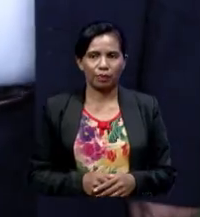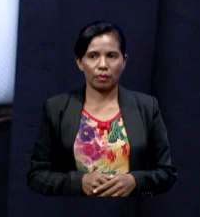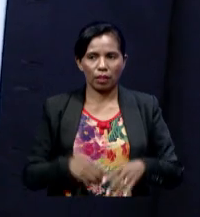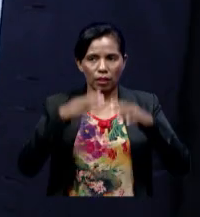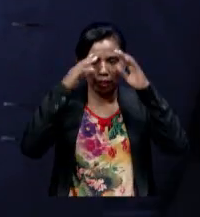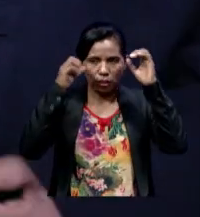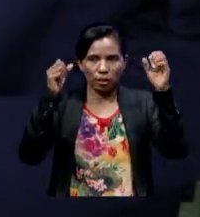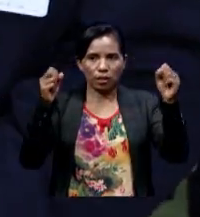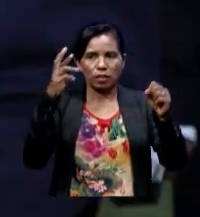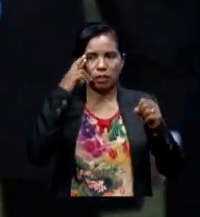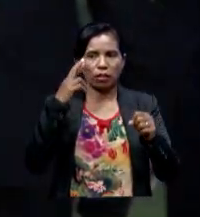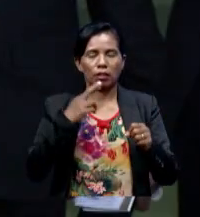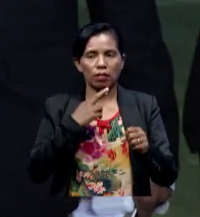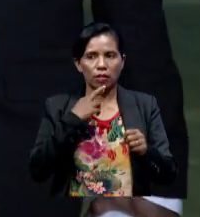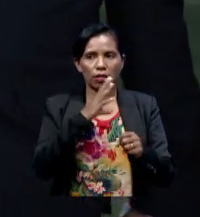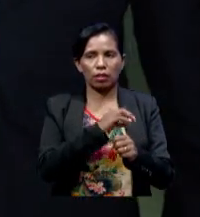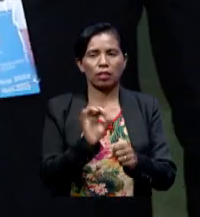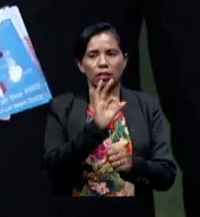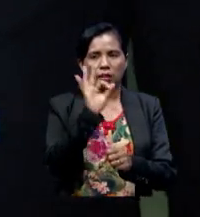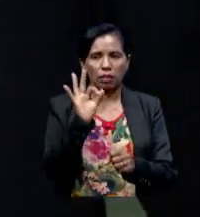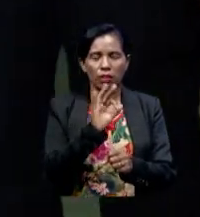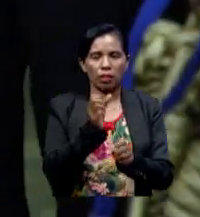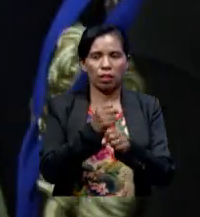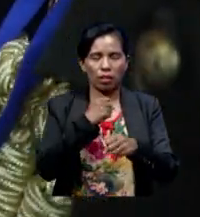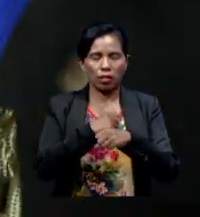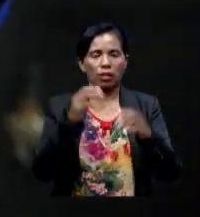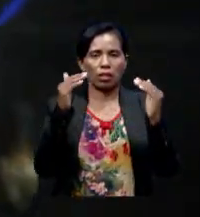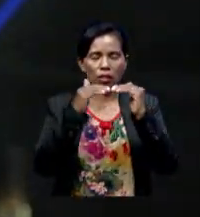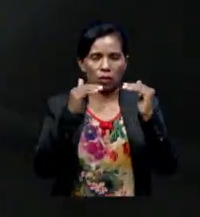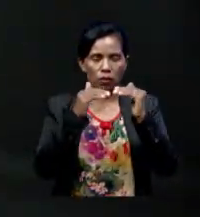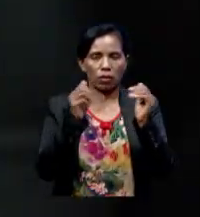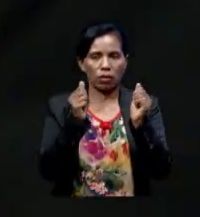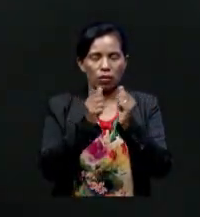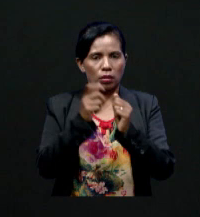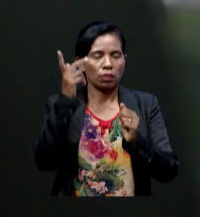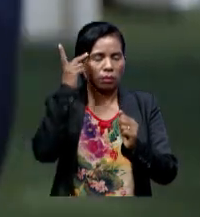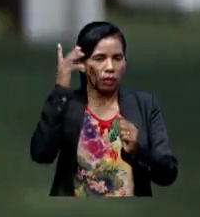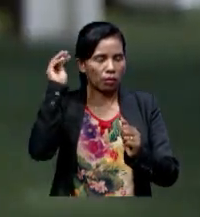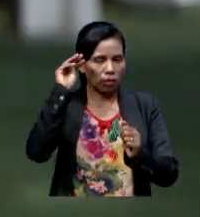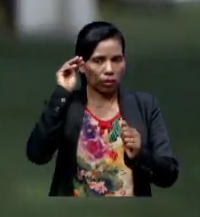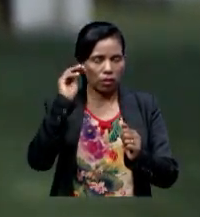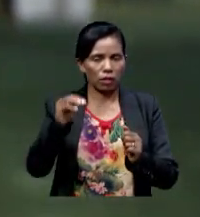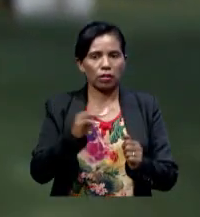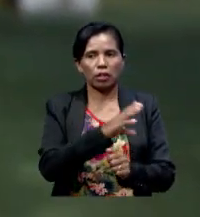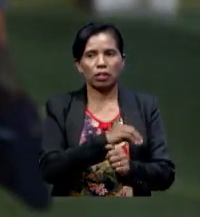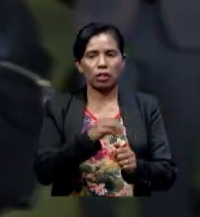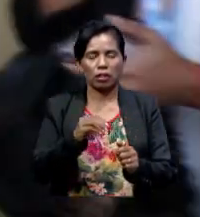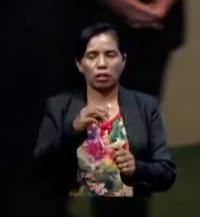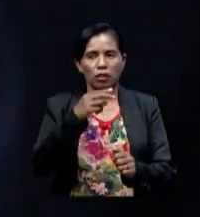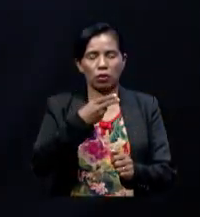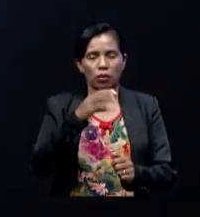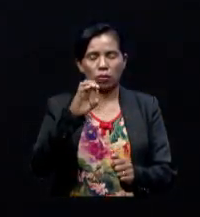Presidente da República José Ramos Horta, sexta-feira, né, halau encontro bilateral com o primeiro-ministro Cambodia, Hun Sen, e a